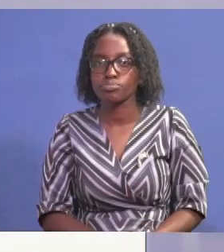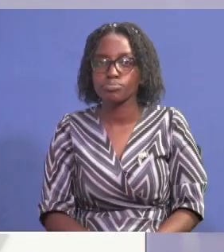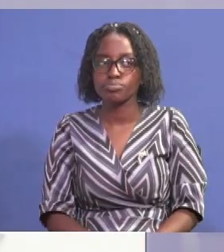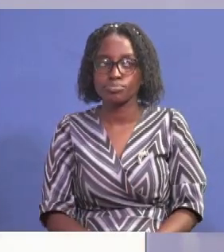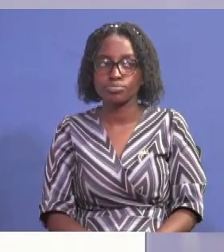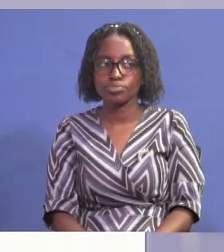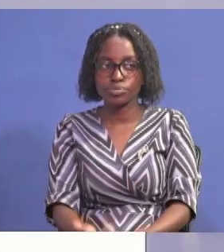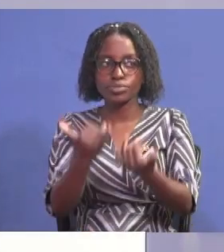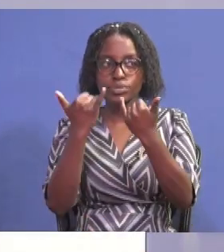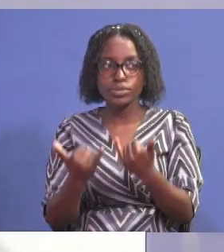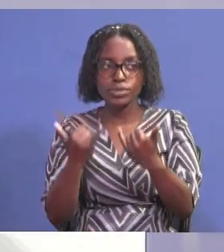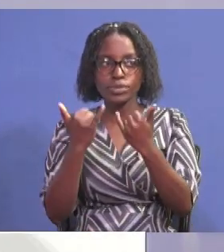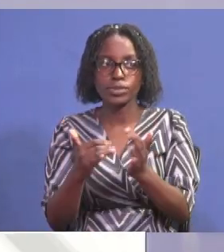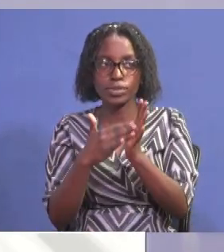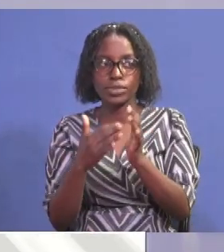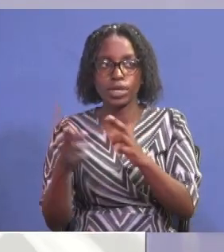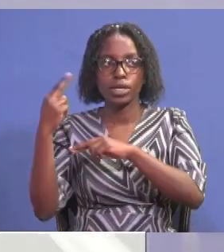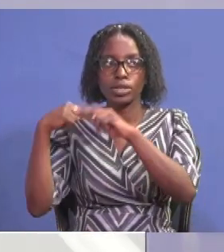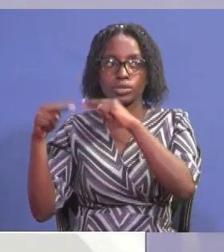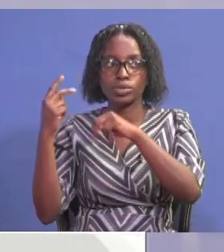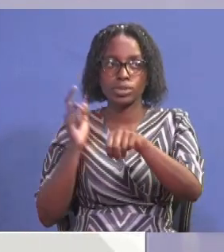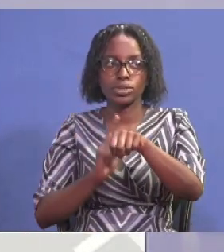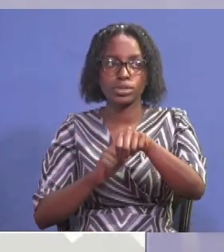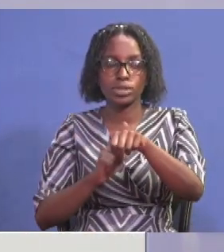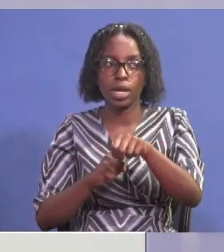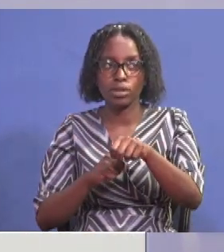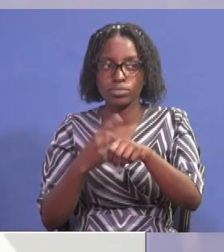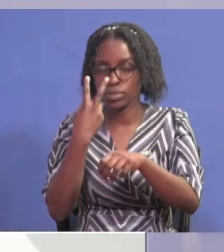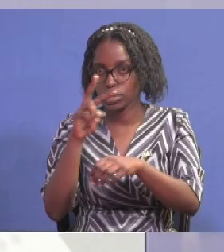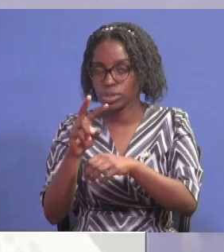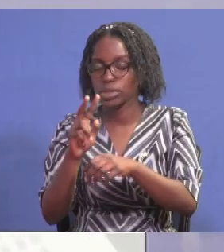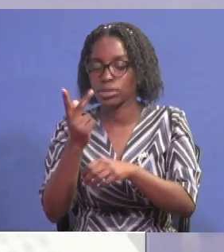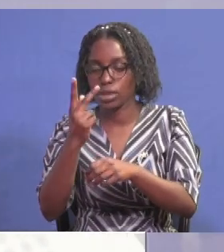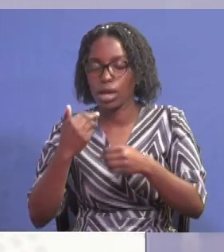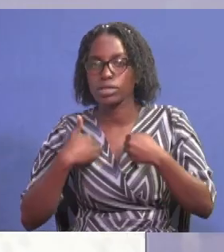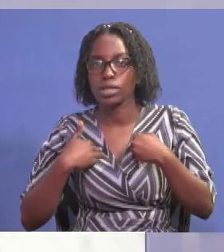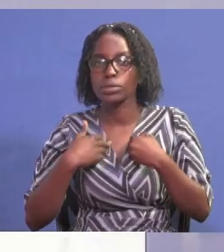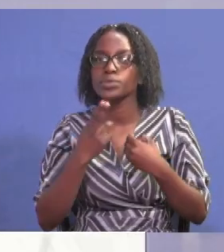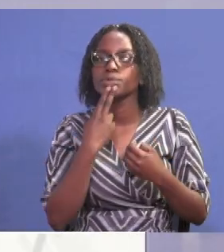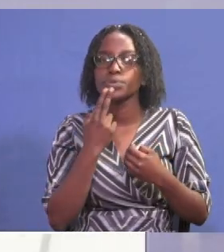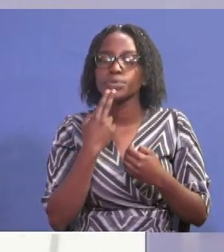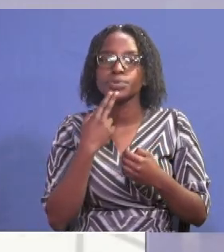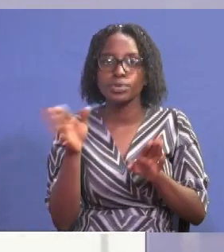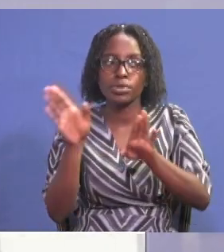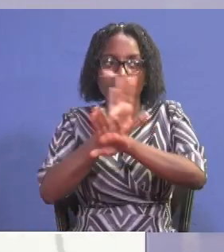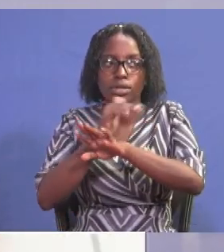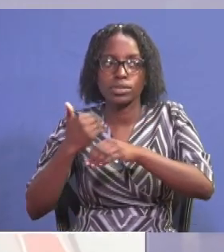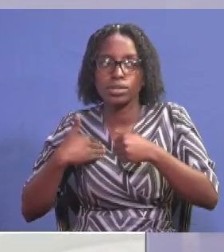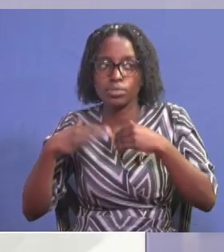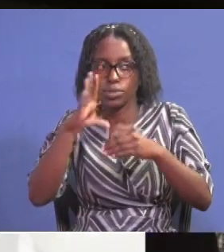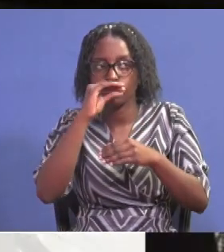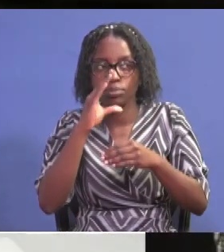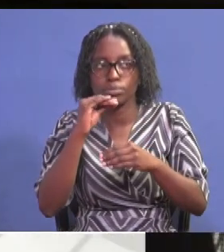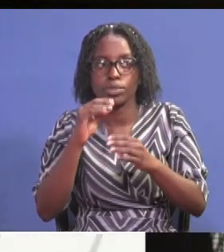In a historic moment witnessed in Kenya on Tuesday night during the hearing of the impeachment motion against the deputy